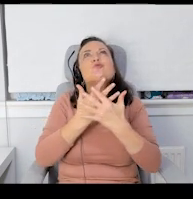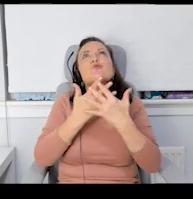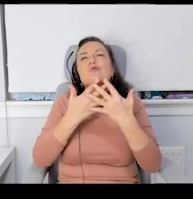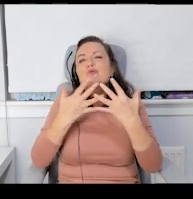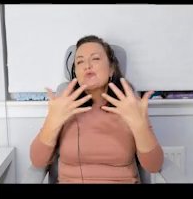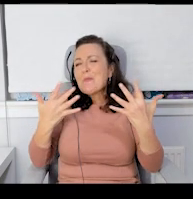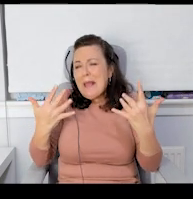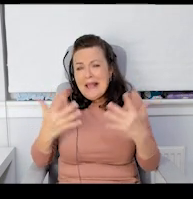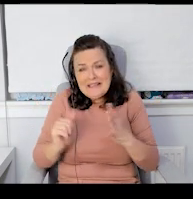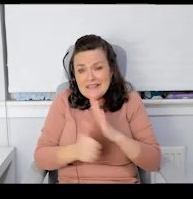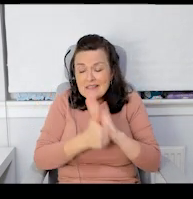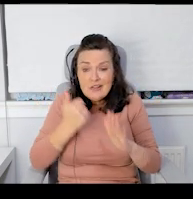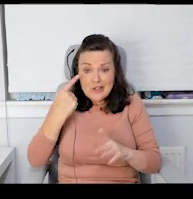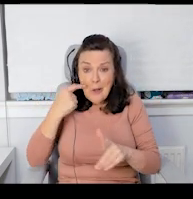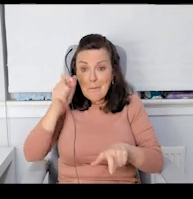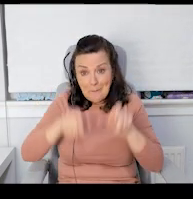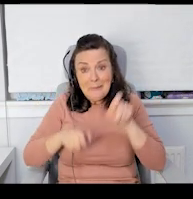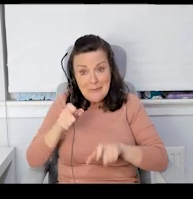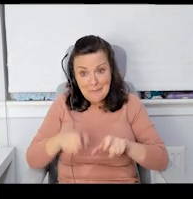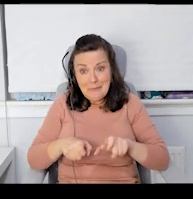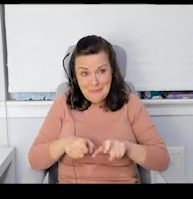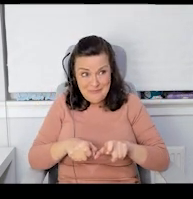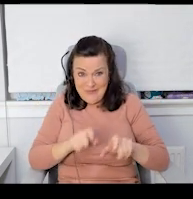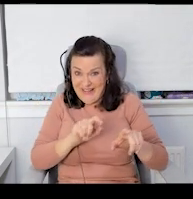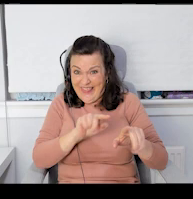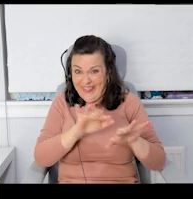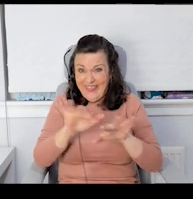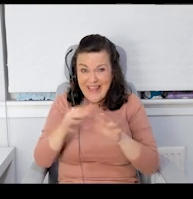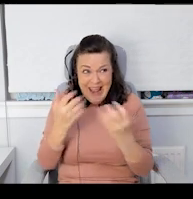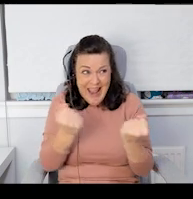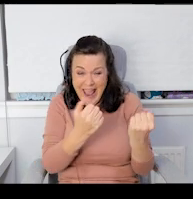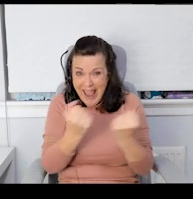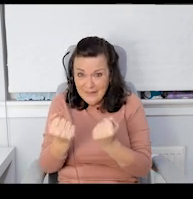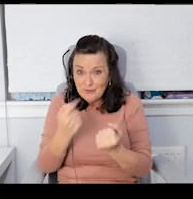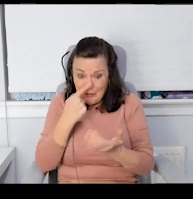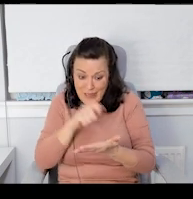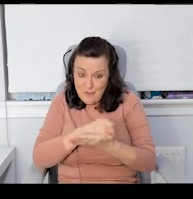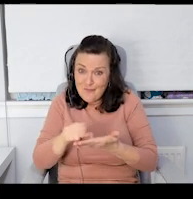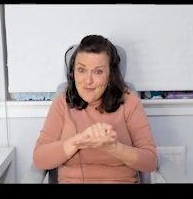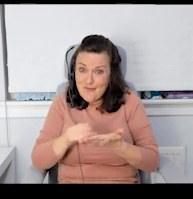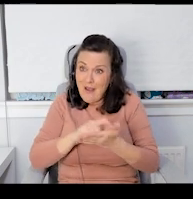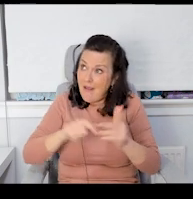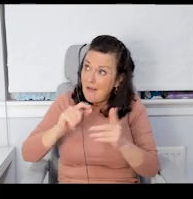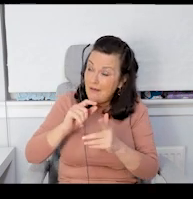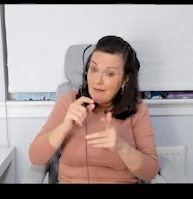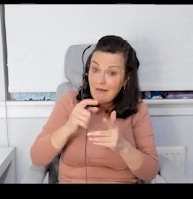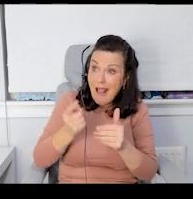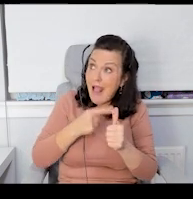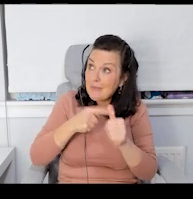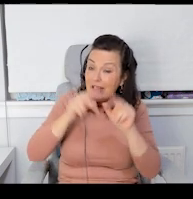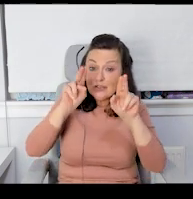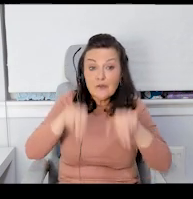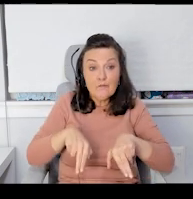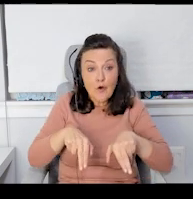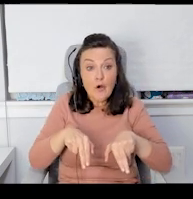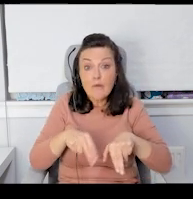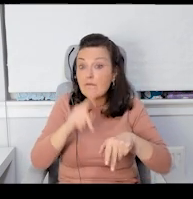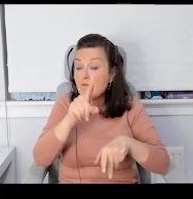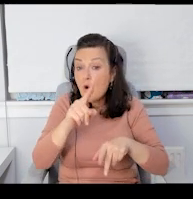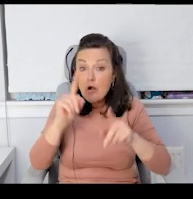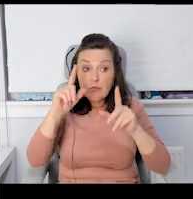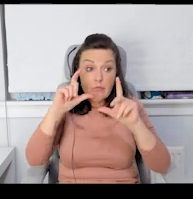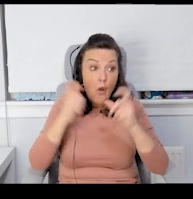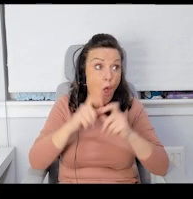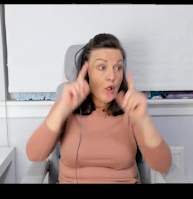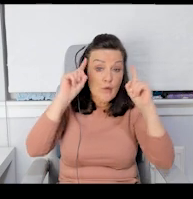many skills that are evident and can be written about on an application for a job